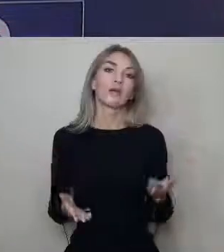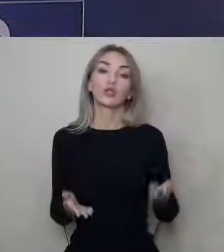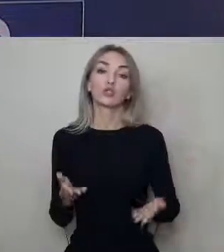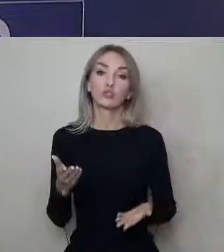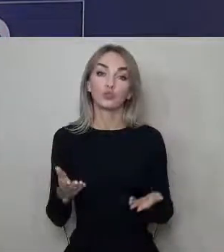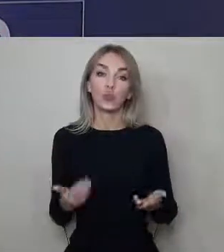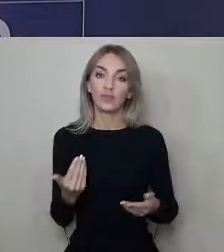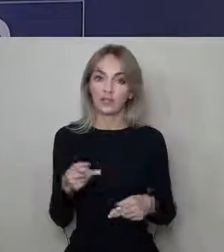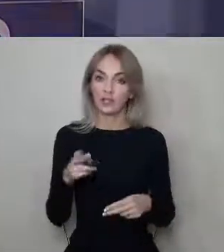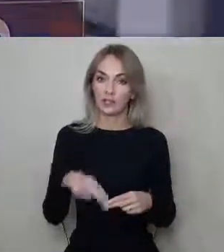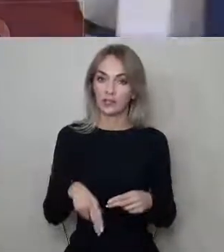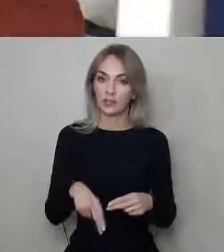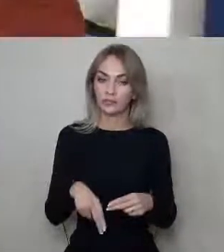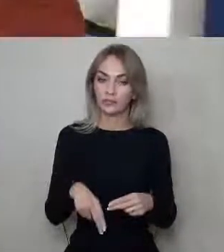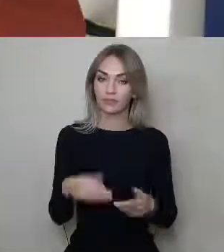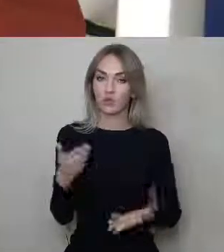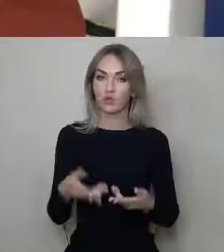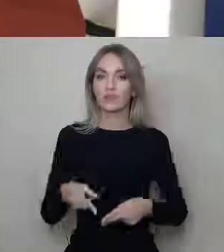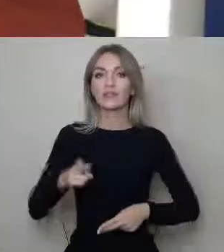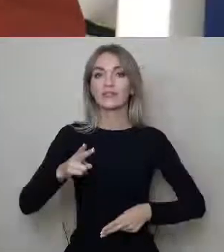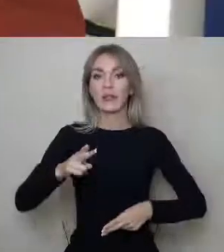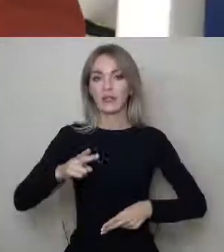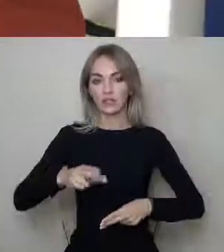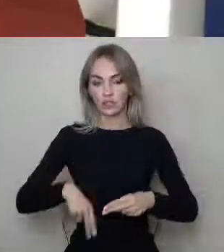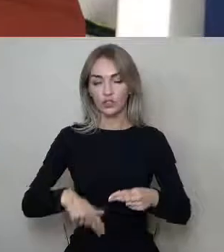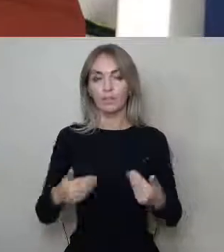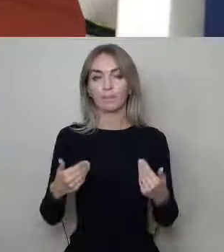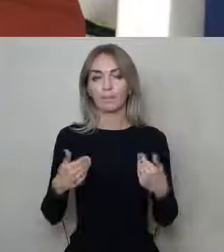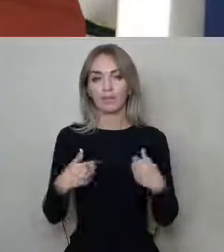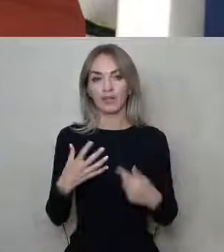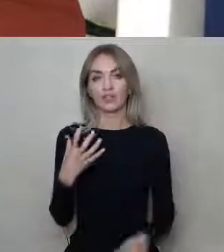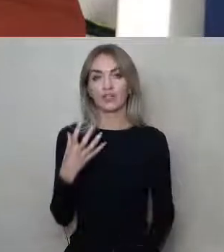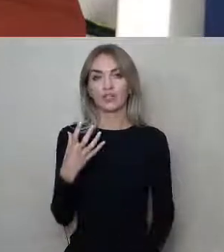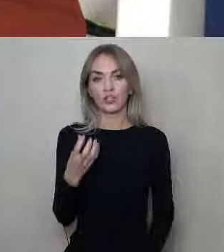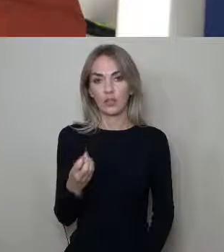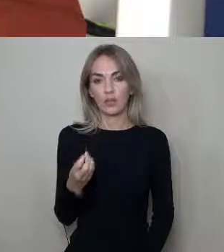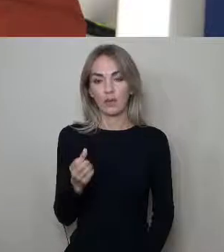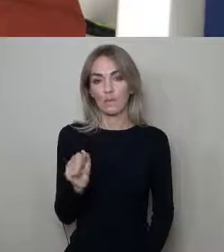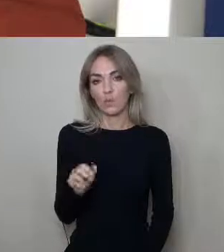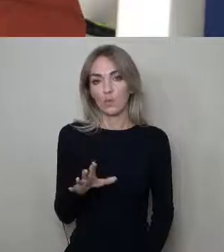all levels. If you are done, Olga, if you finish, then